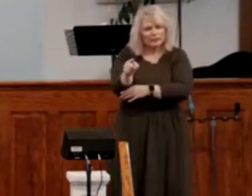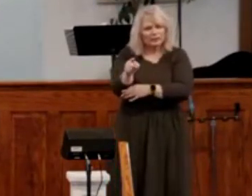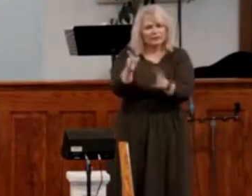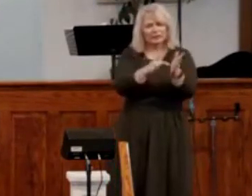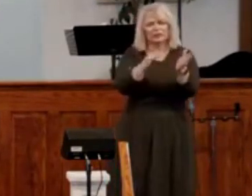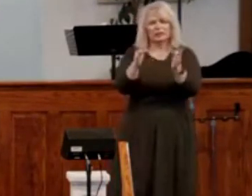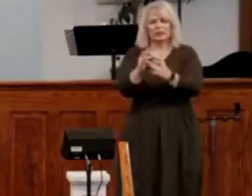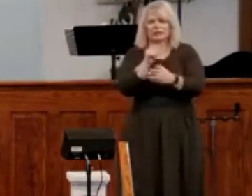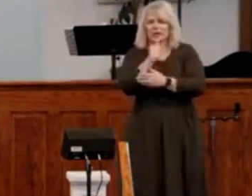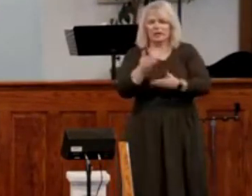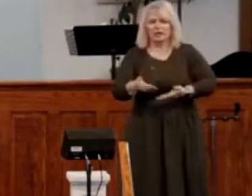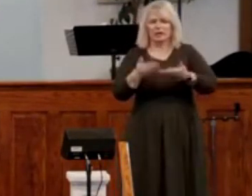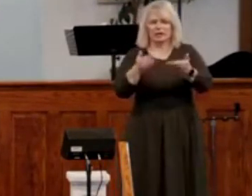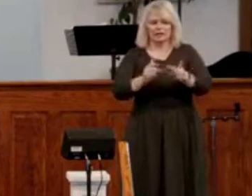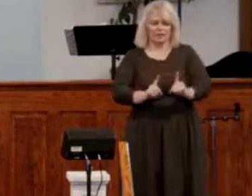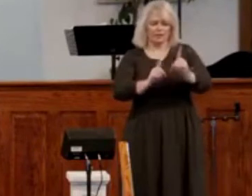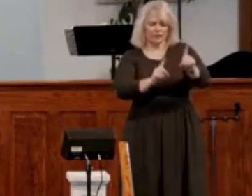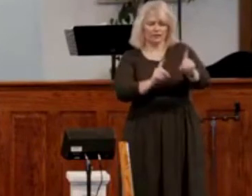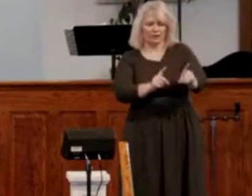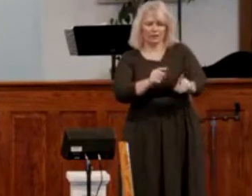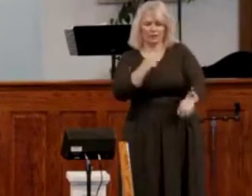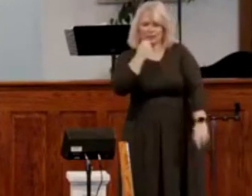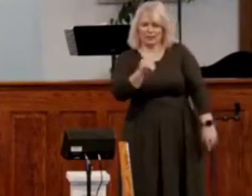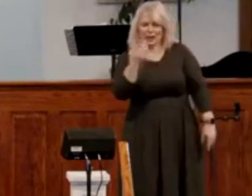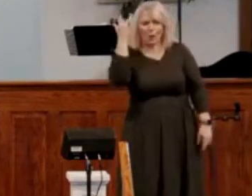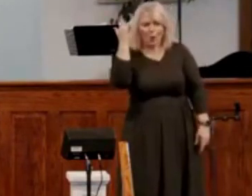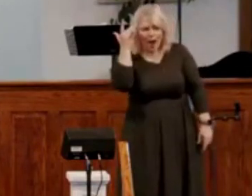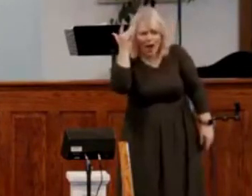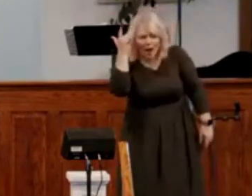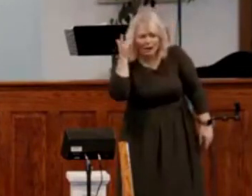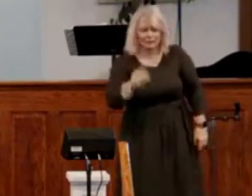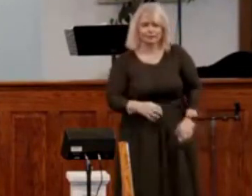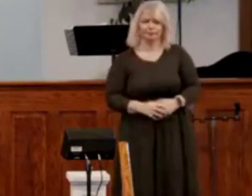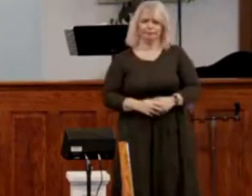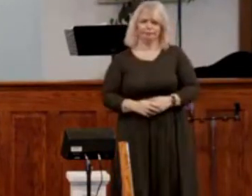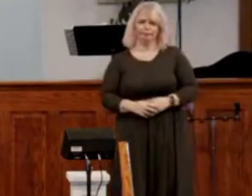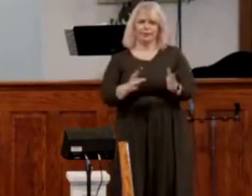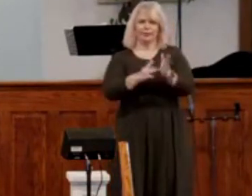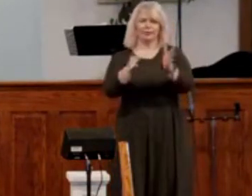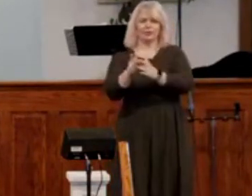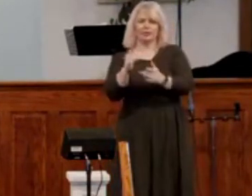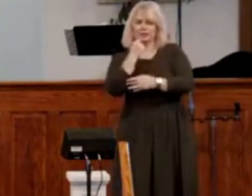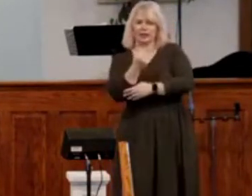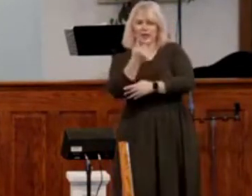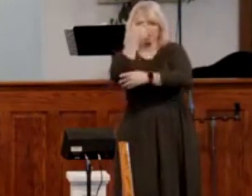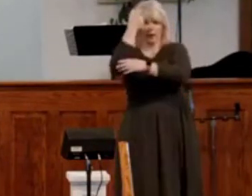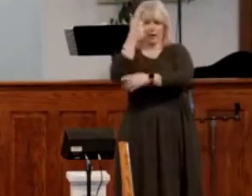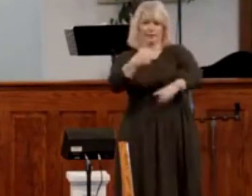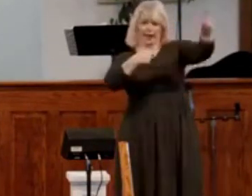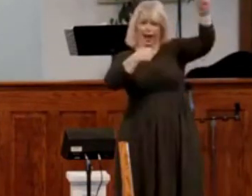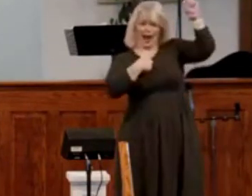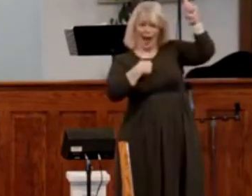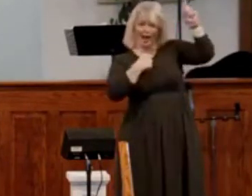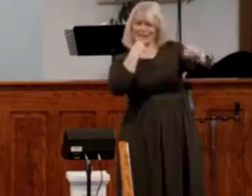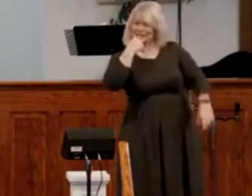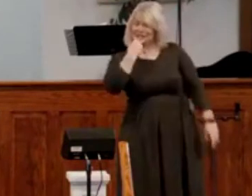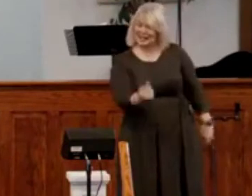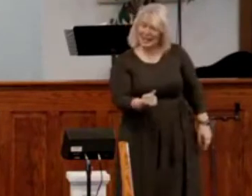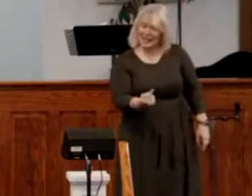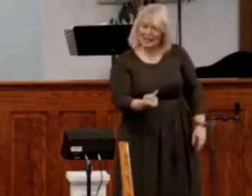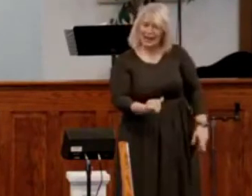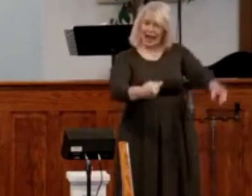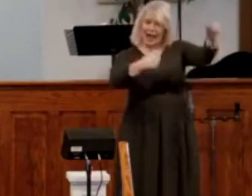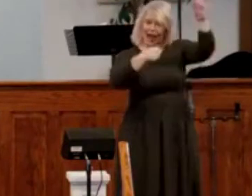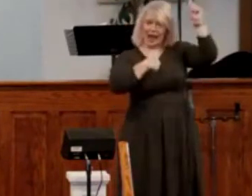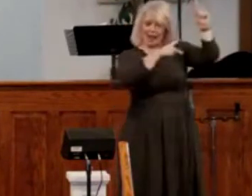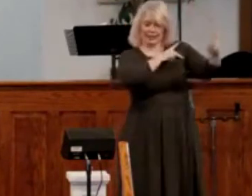not give the disciples a chance to say, why should we do that? He says, because I said so. I, the king